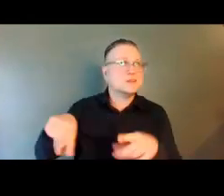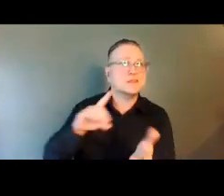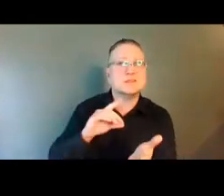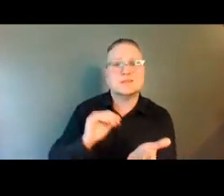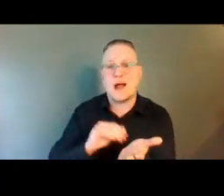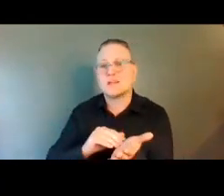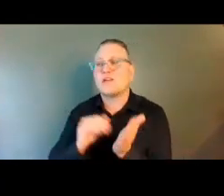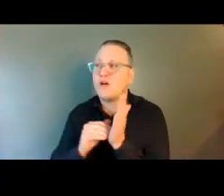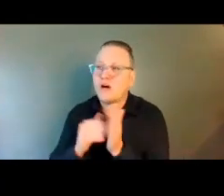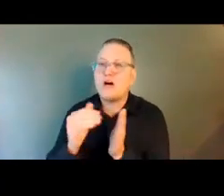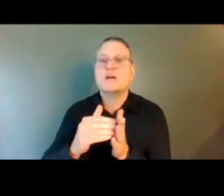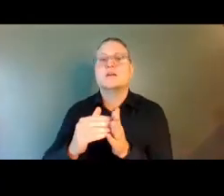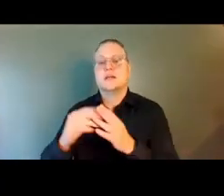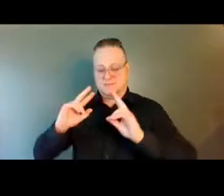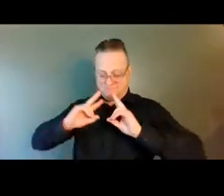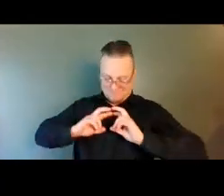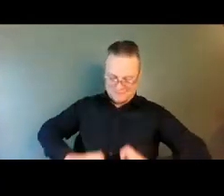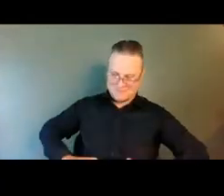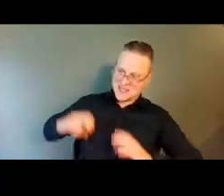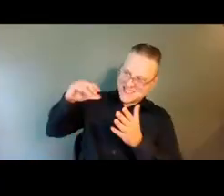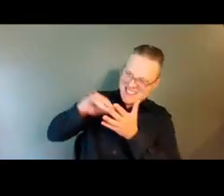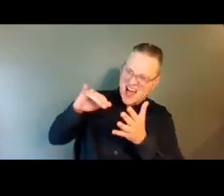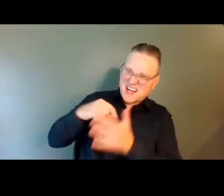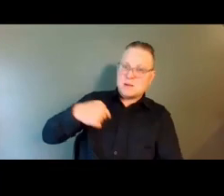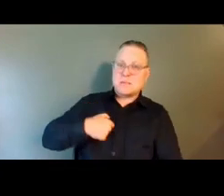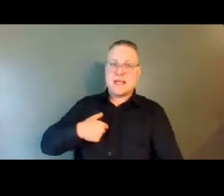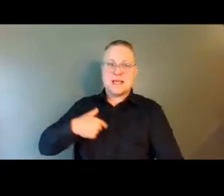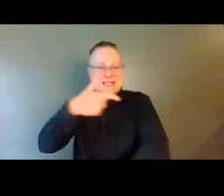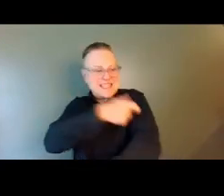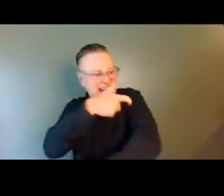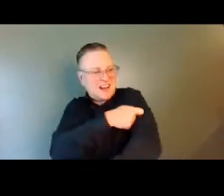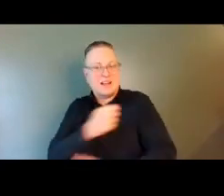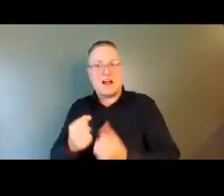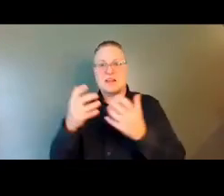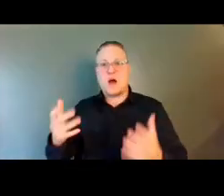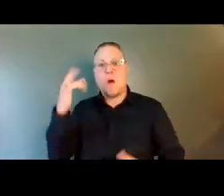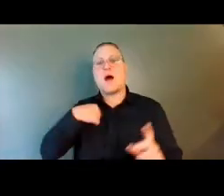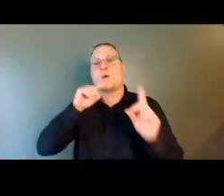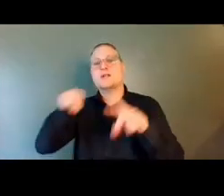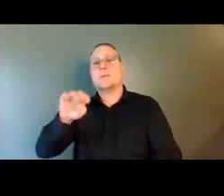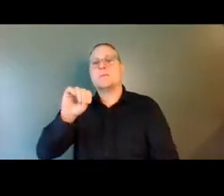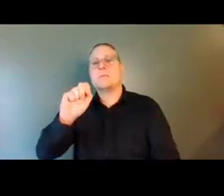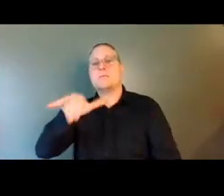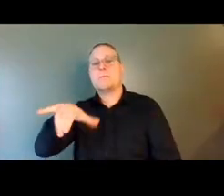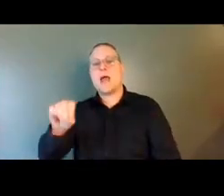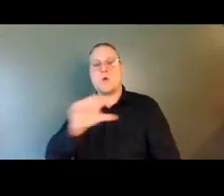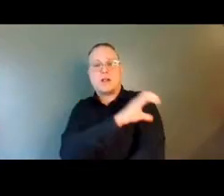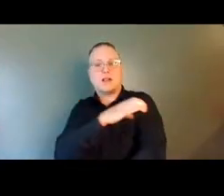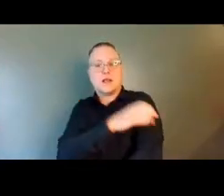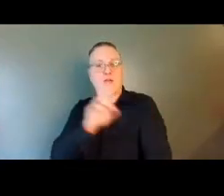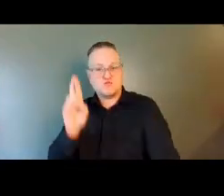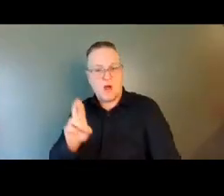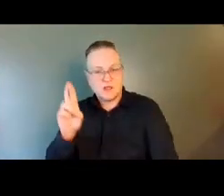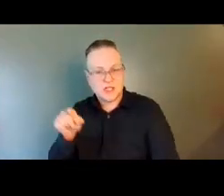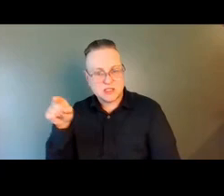studied me a lot because I went to the Mayo Clinic in Rochester. And so I guess I always knew I had a